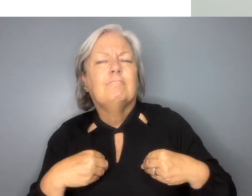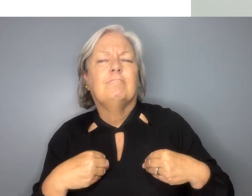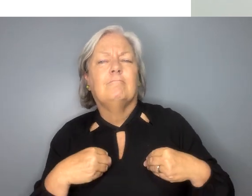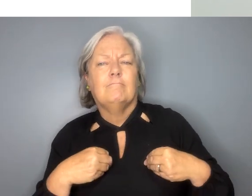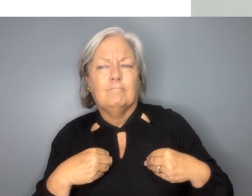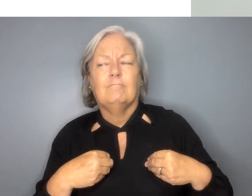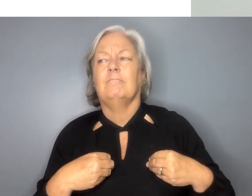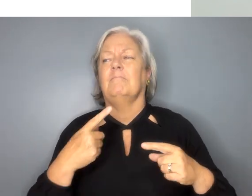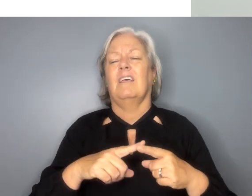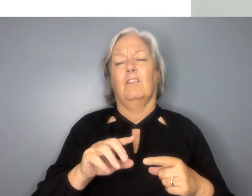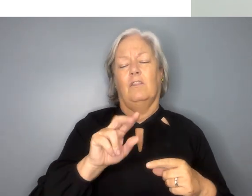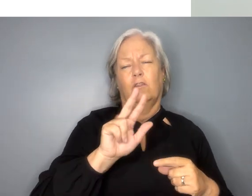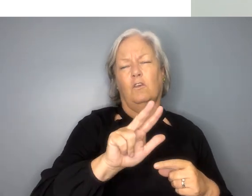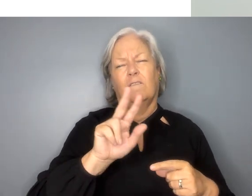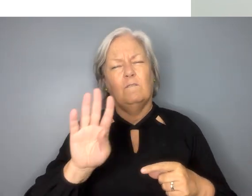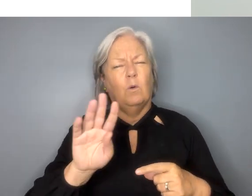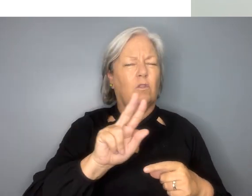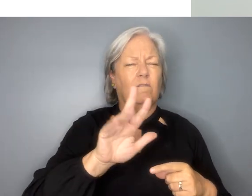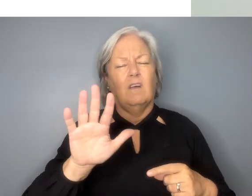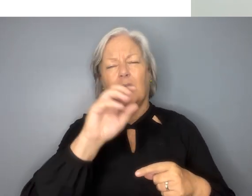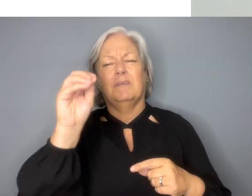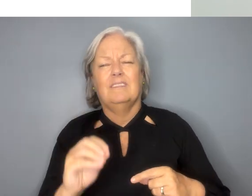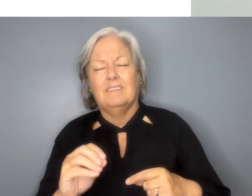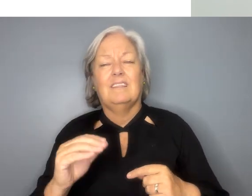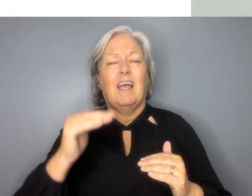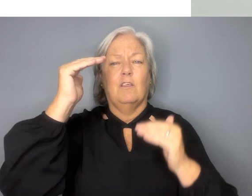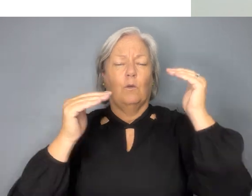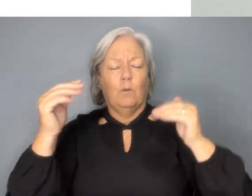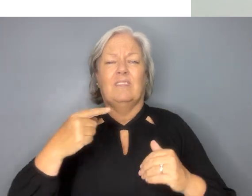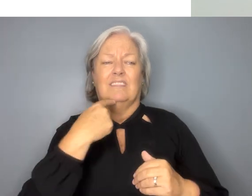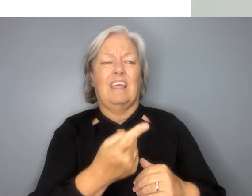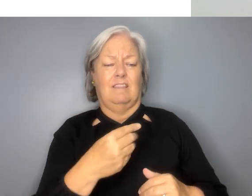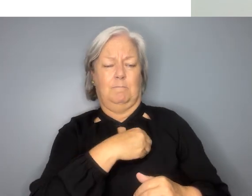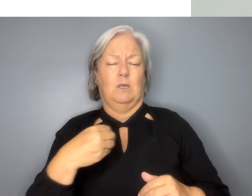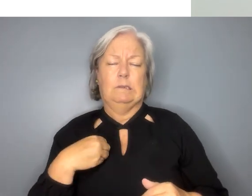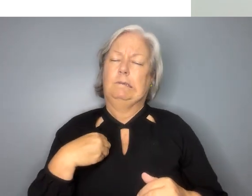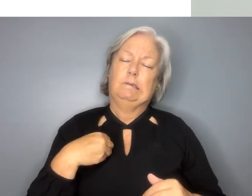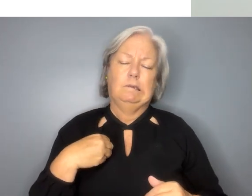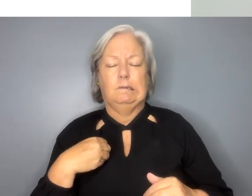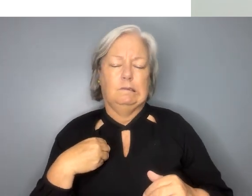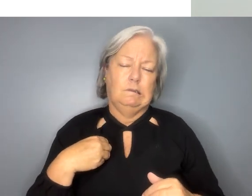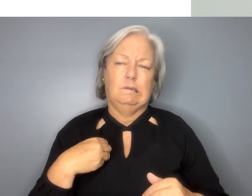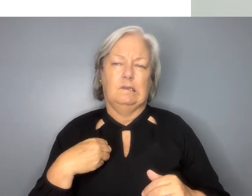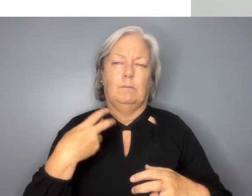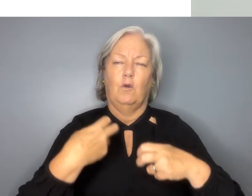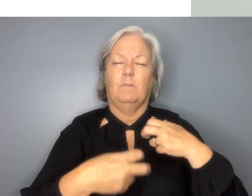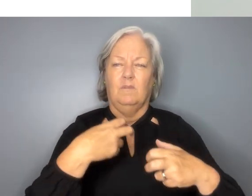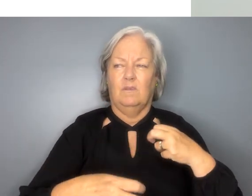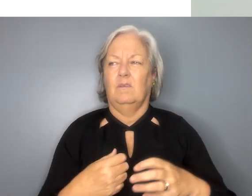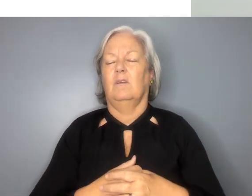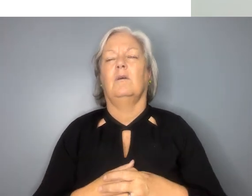medical settings, with 34.5% of adults representing such concerns. The findings